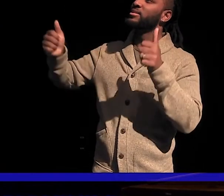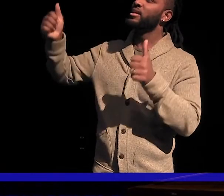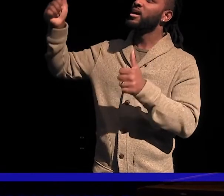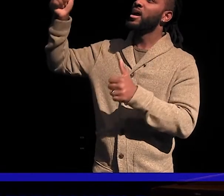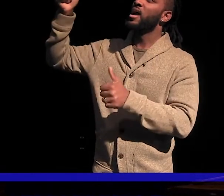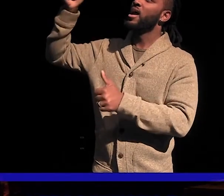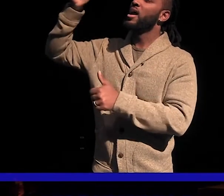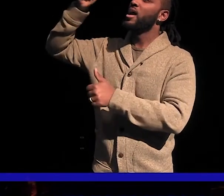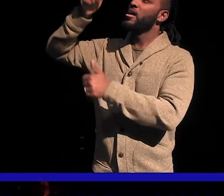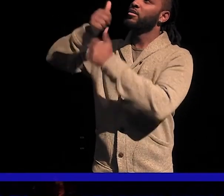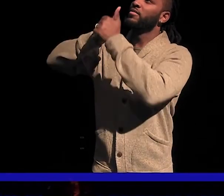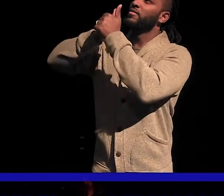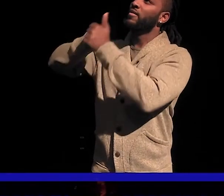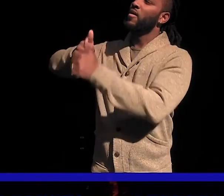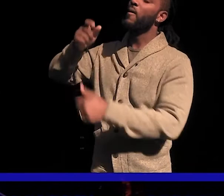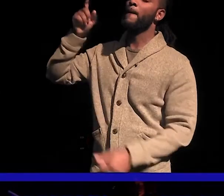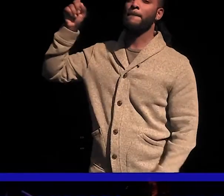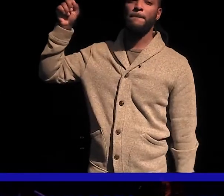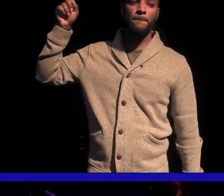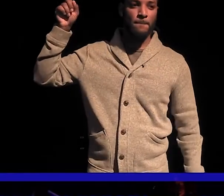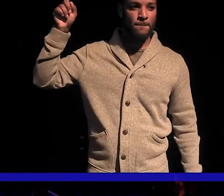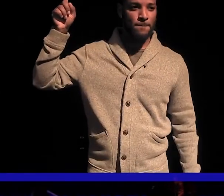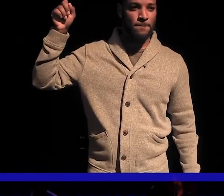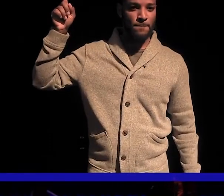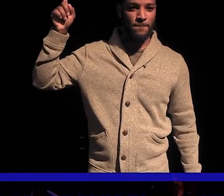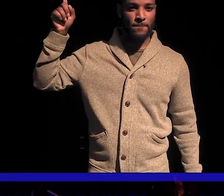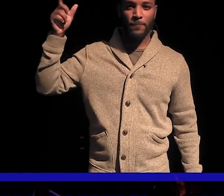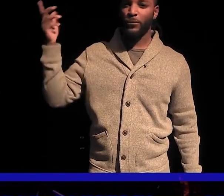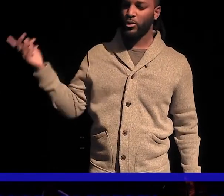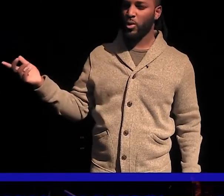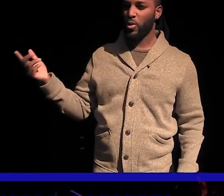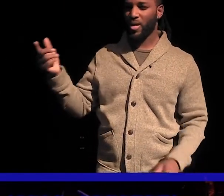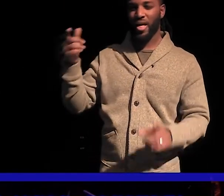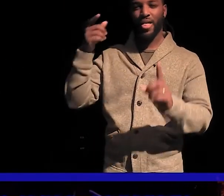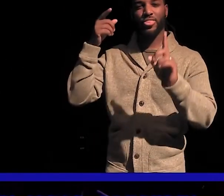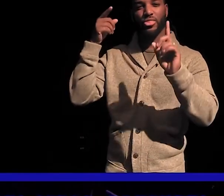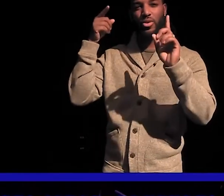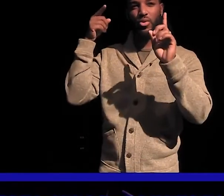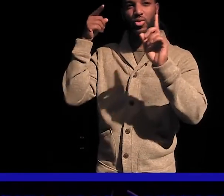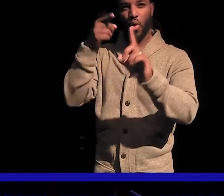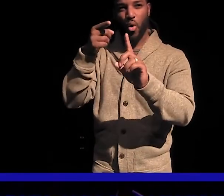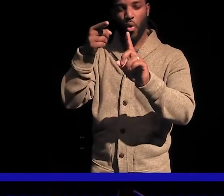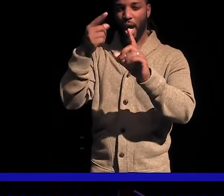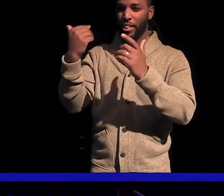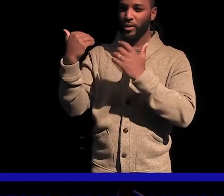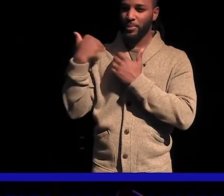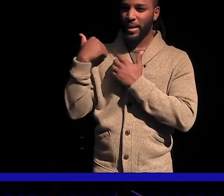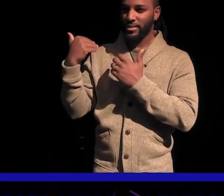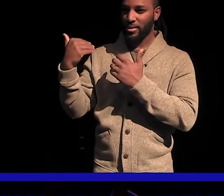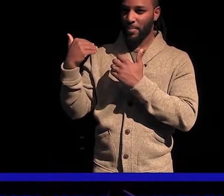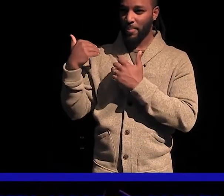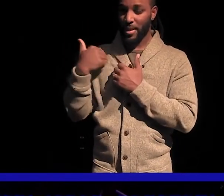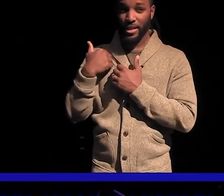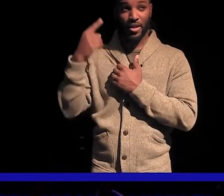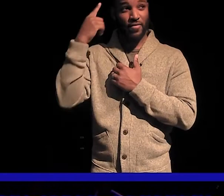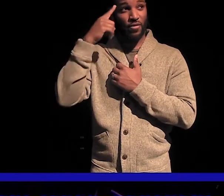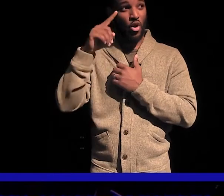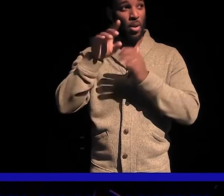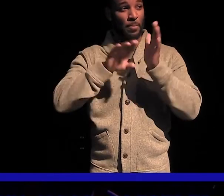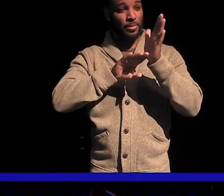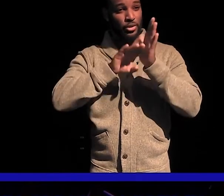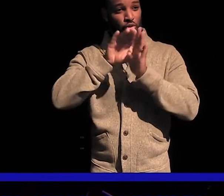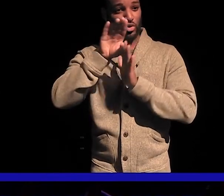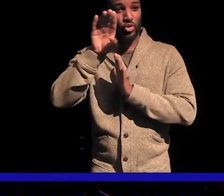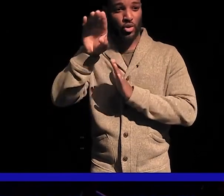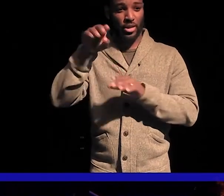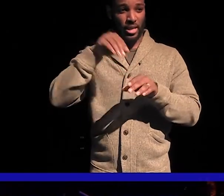Christ Jesus. So ultimately, the goal and the responsibility for maturity and growth